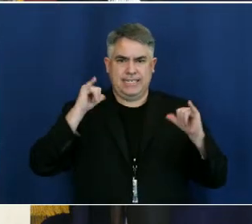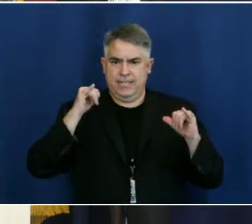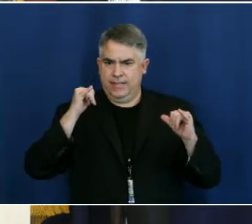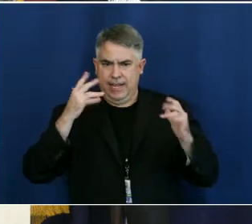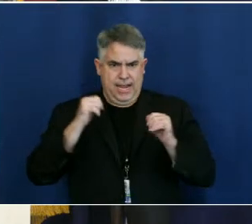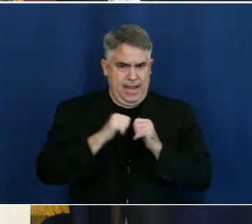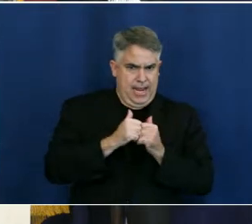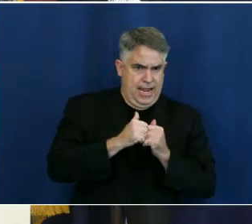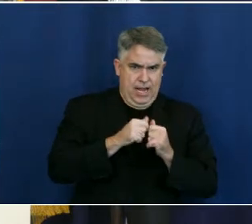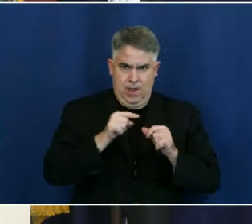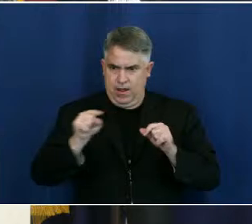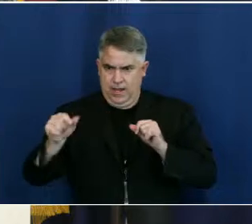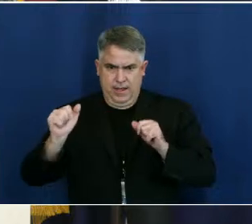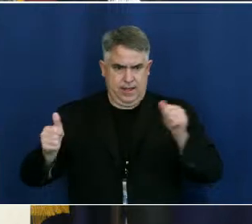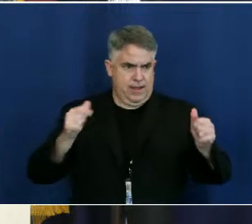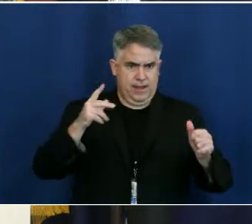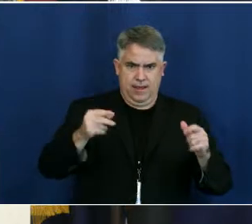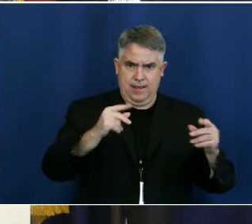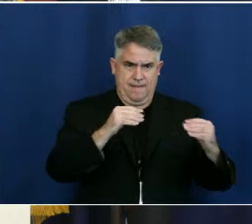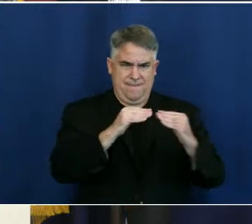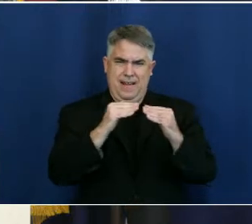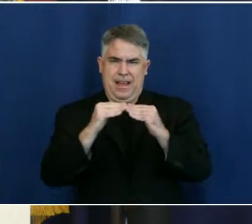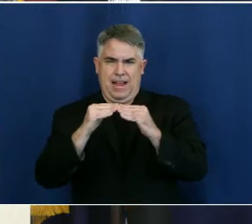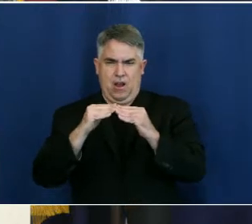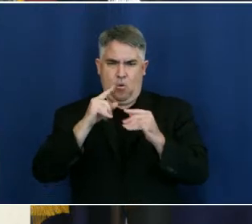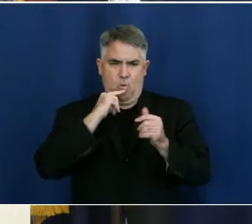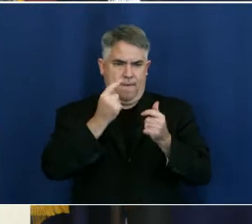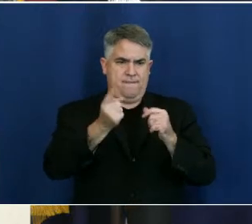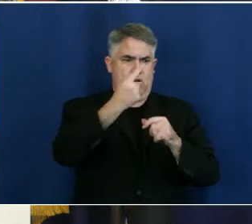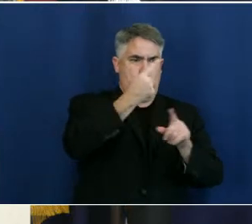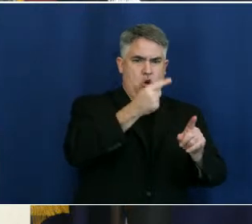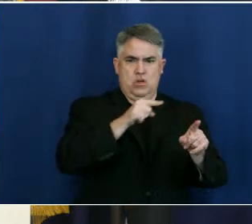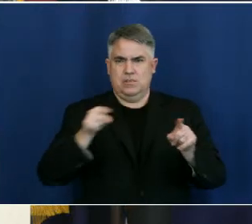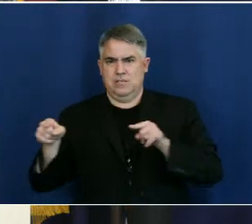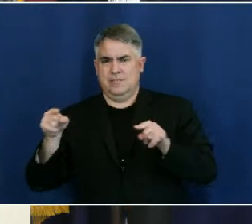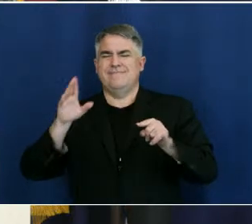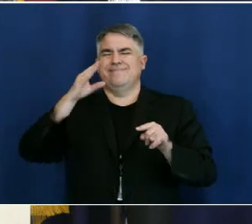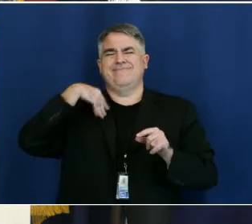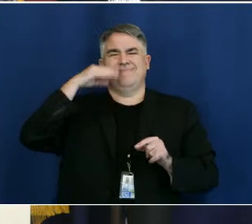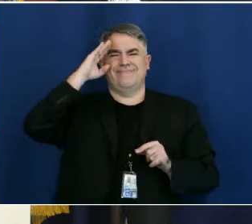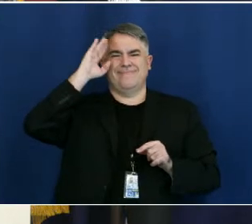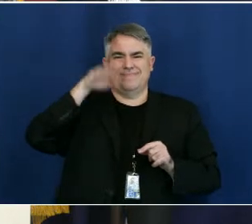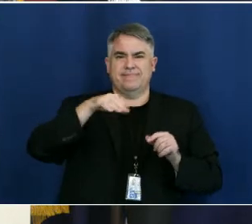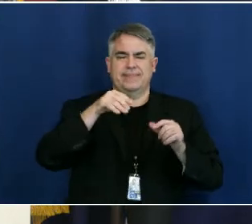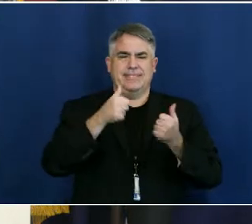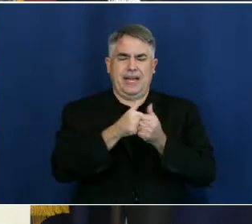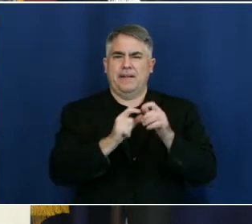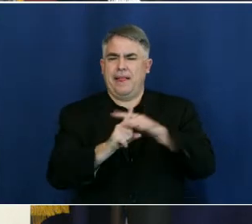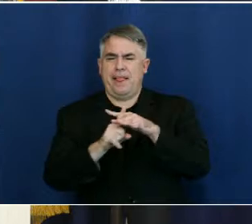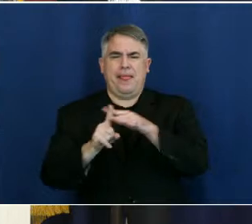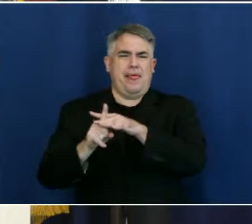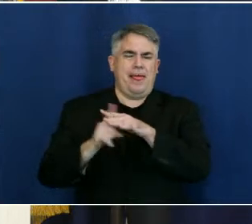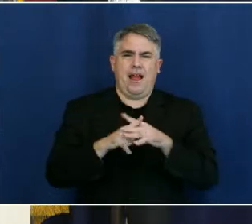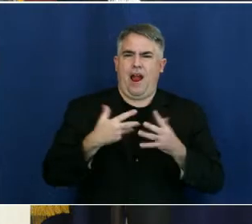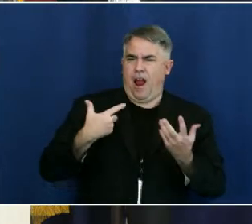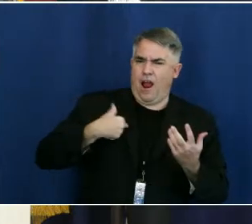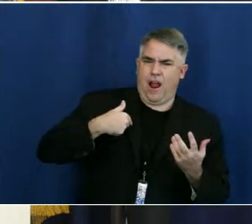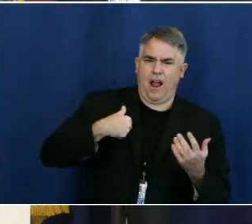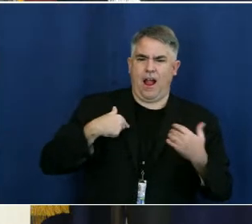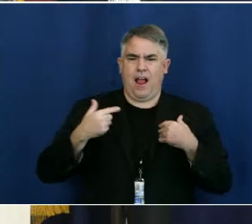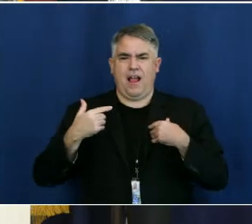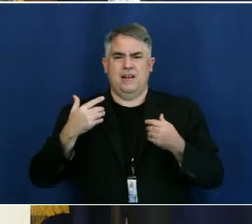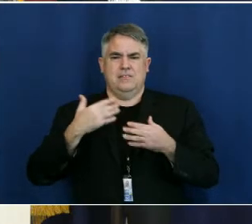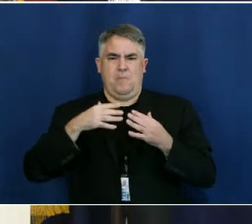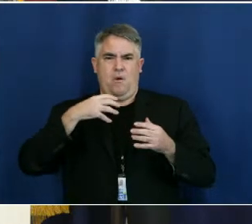we know the challenges specifically our communities have around the digital divide, language